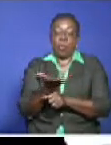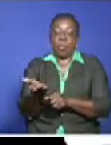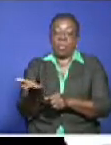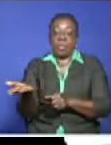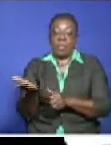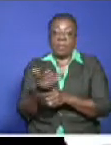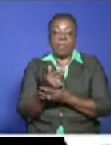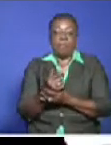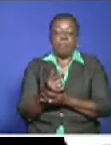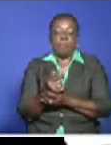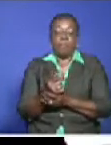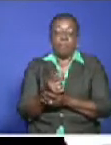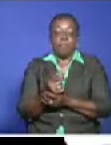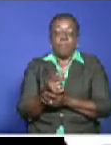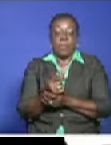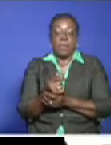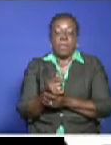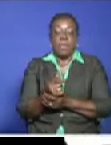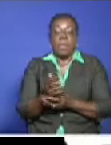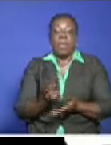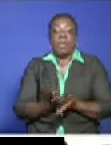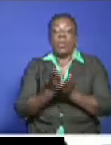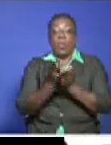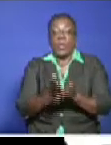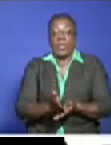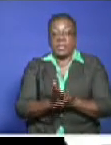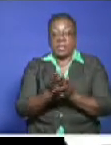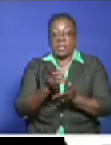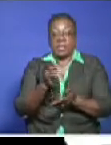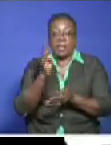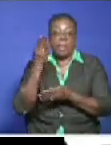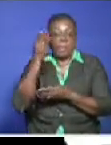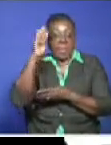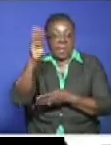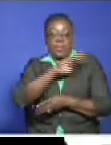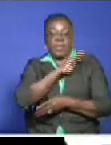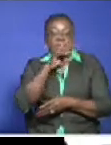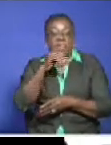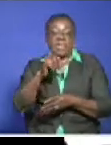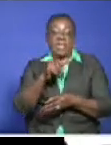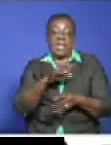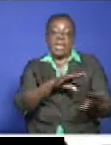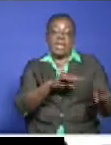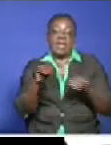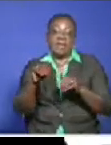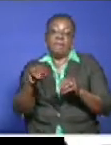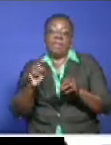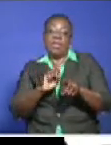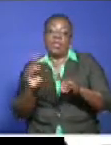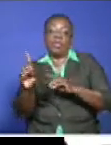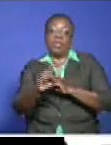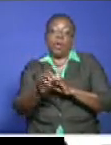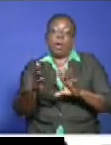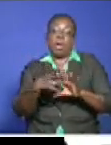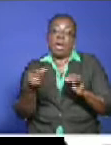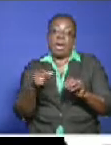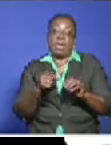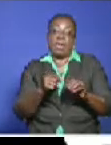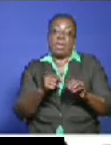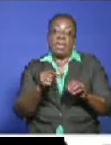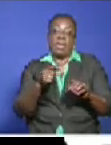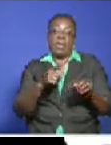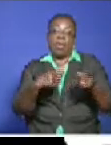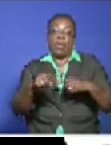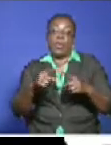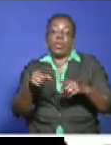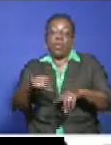Yesterday, the Bethels informed me that they had just departed the dock and had left for